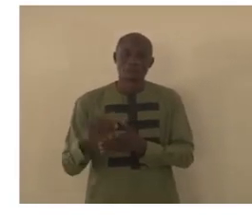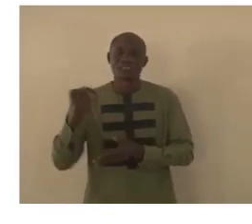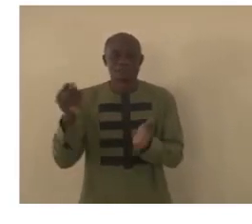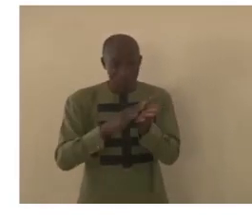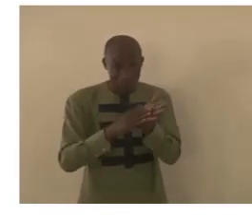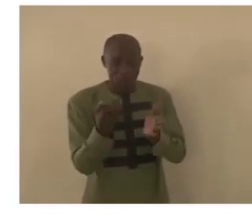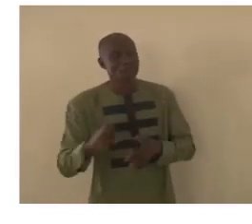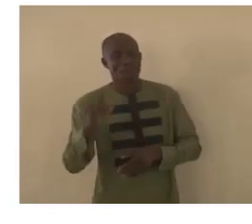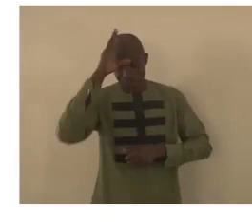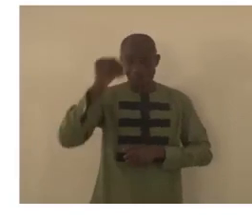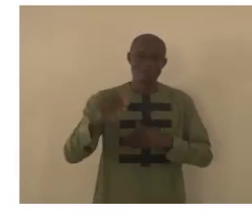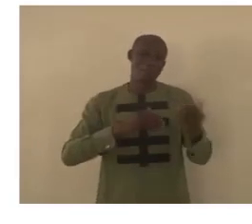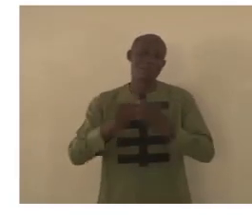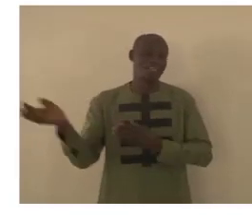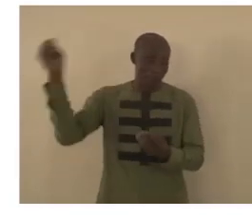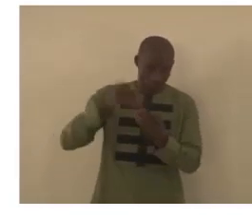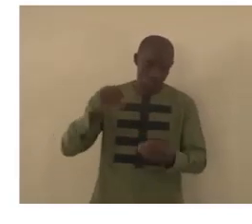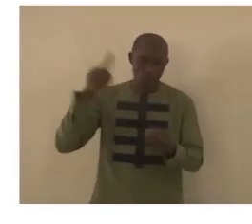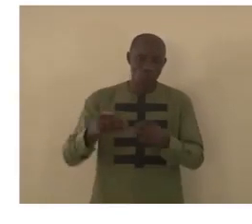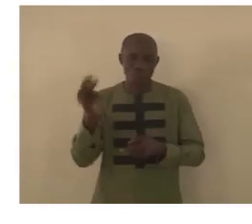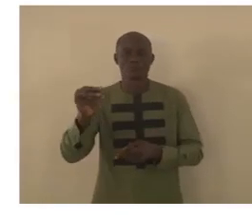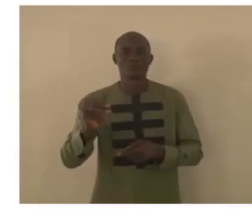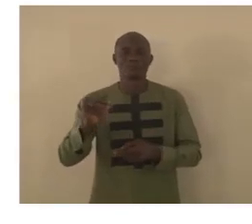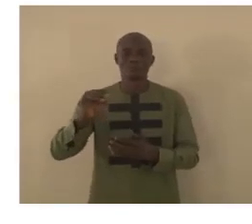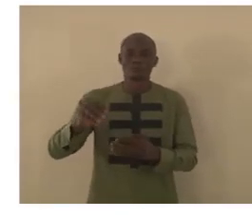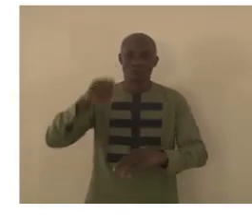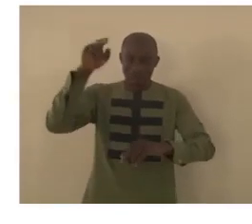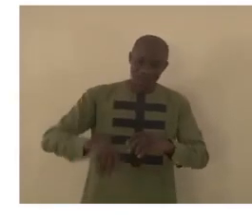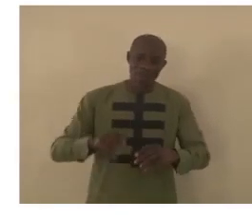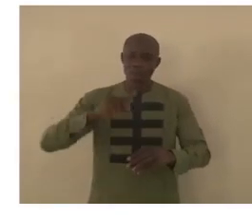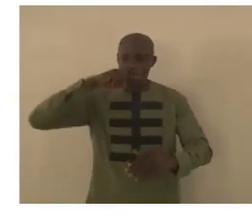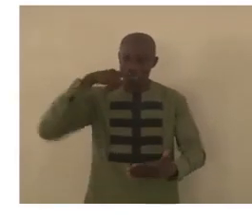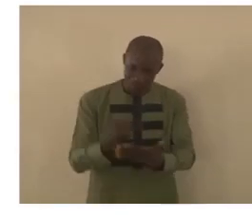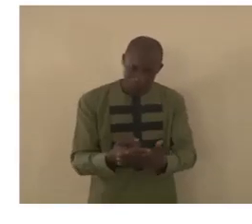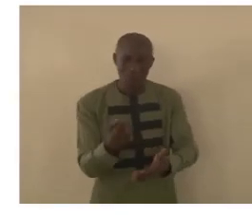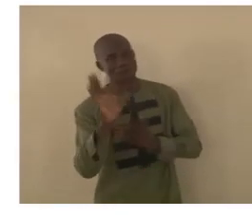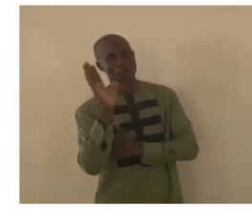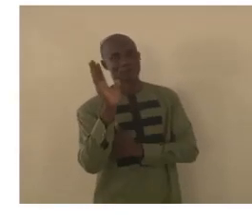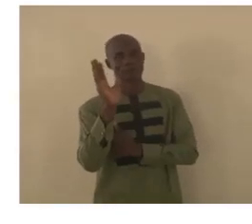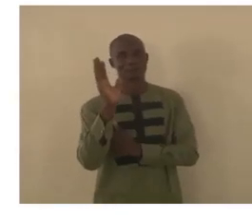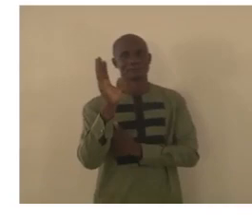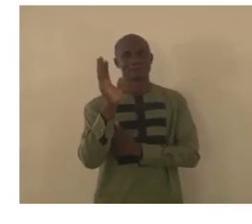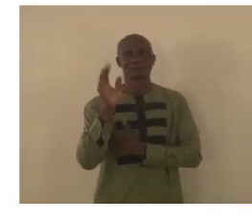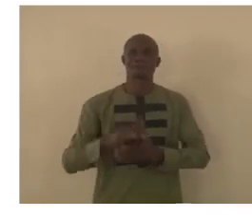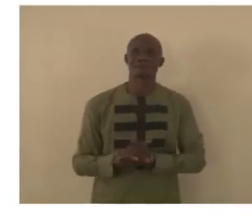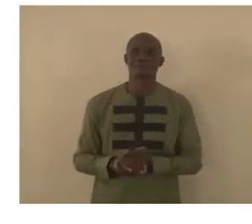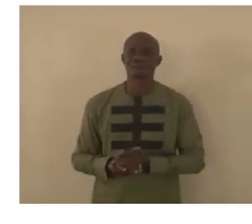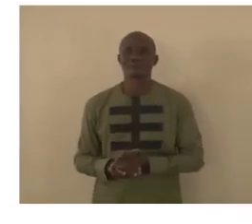of men matters more to him than the approval of God.